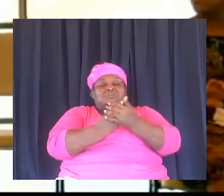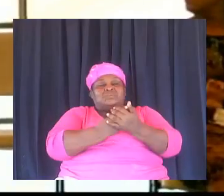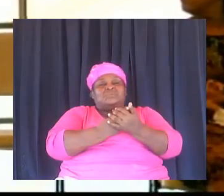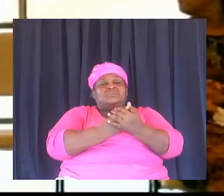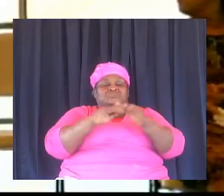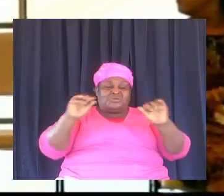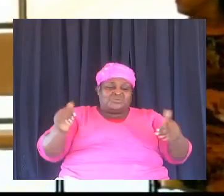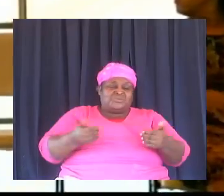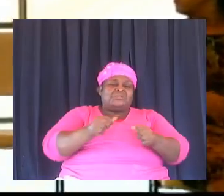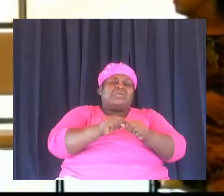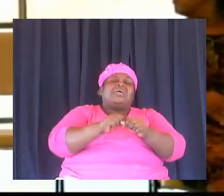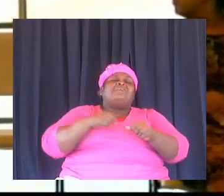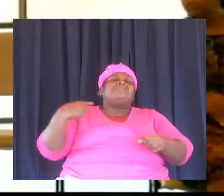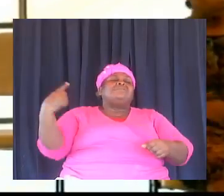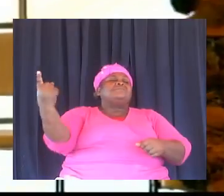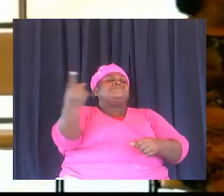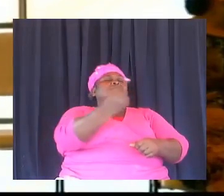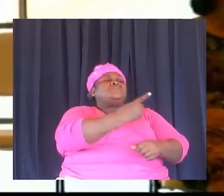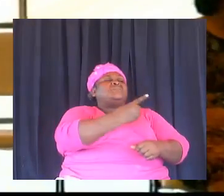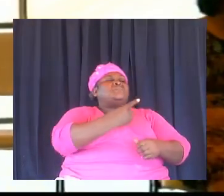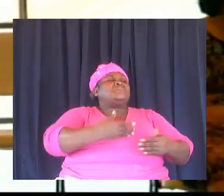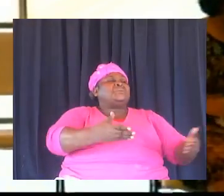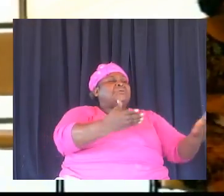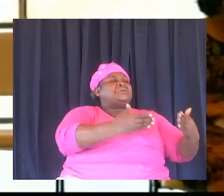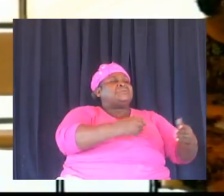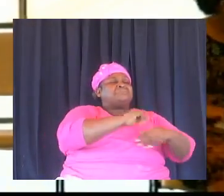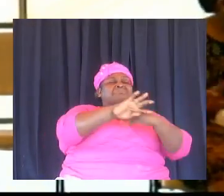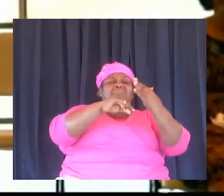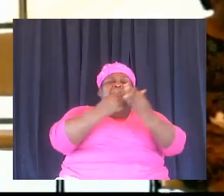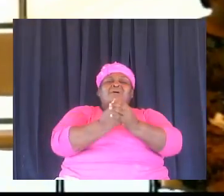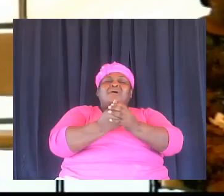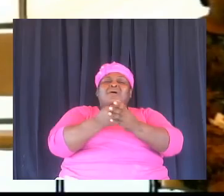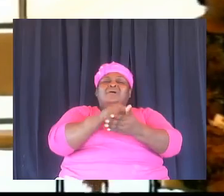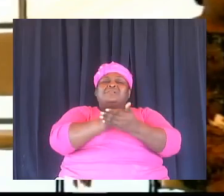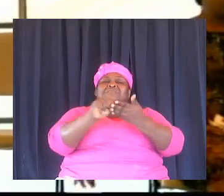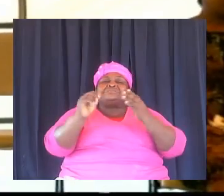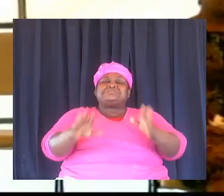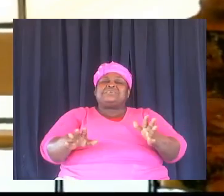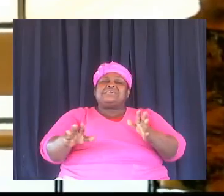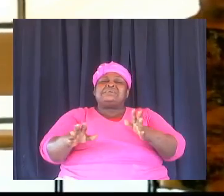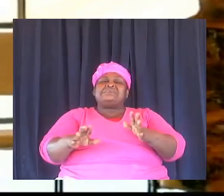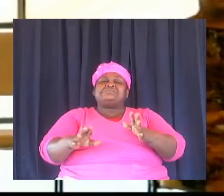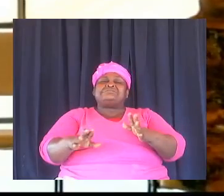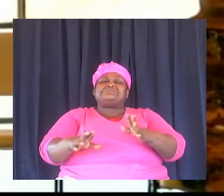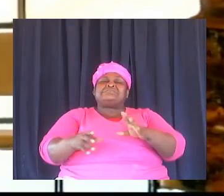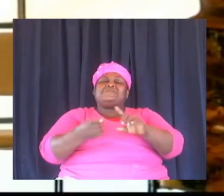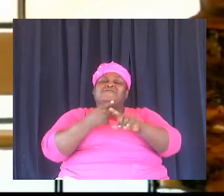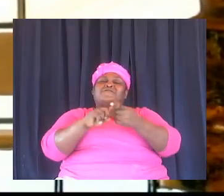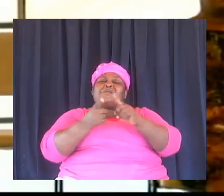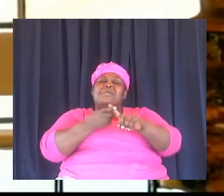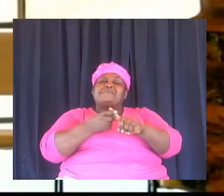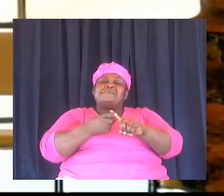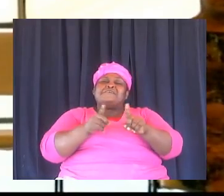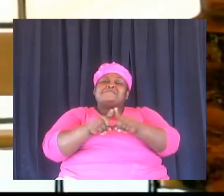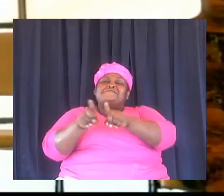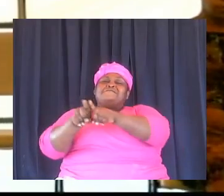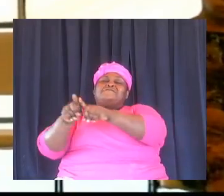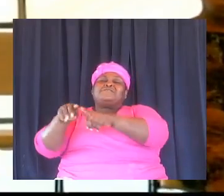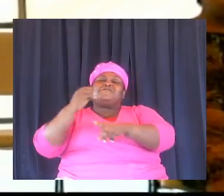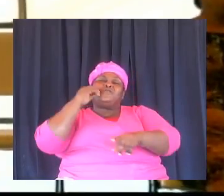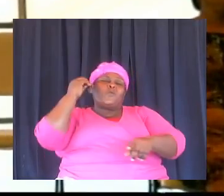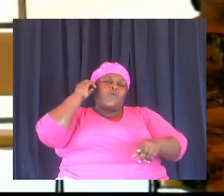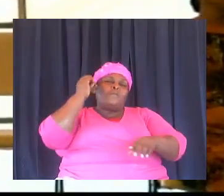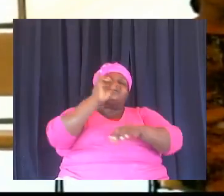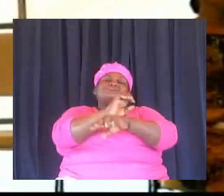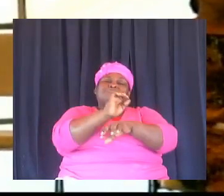every one of you in the house. I greet all the saints that have joined us from your different homes, the churches in your homes,